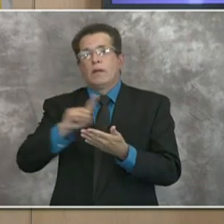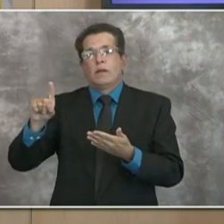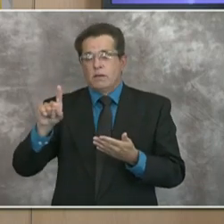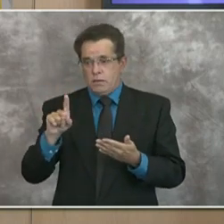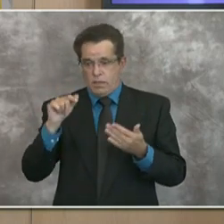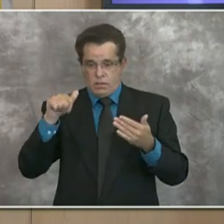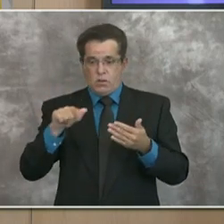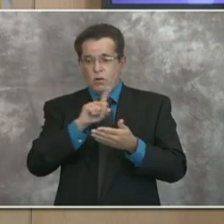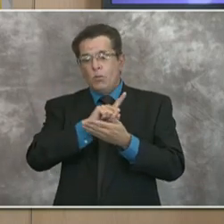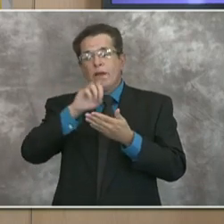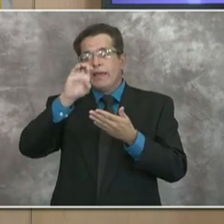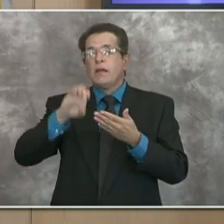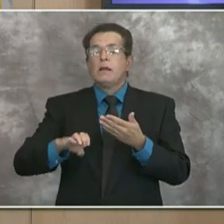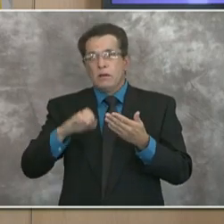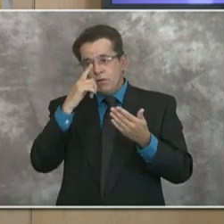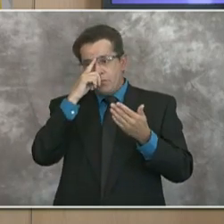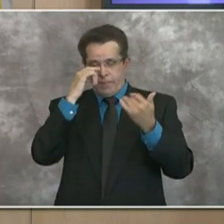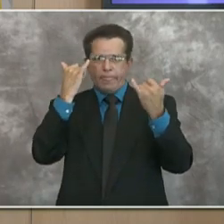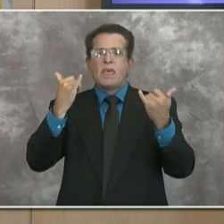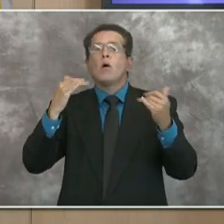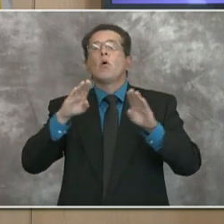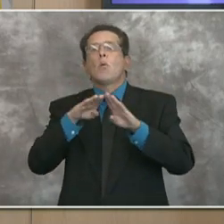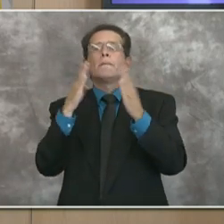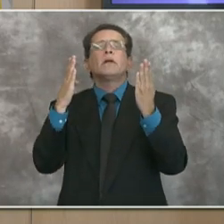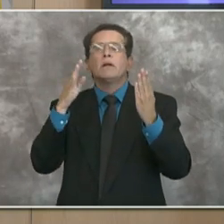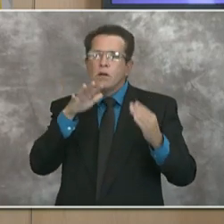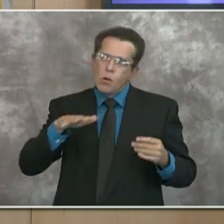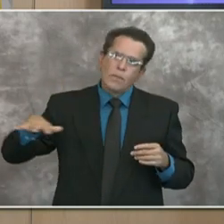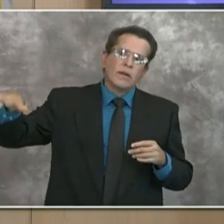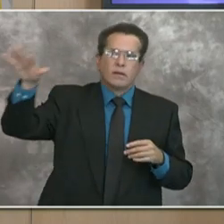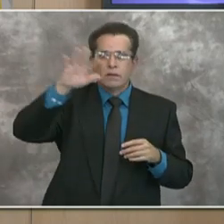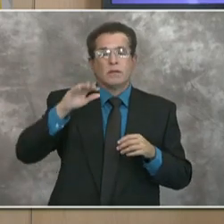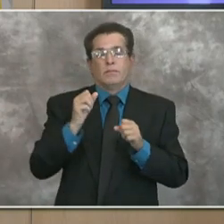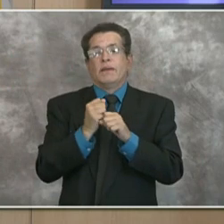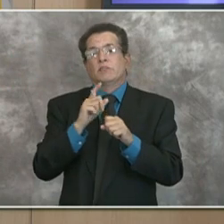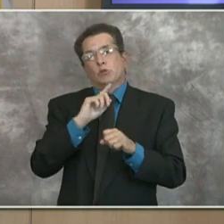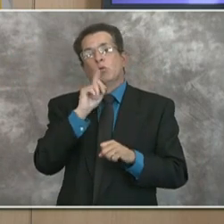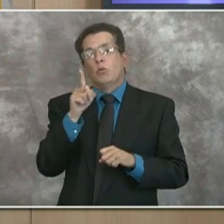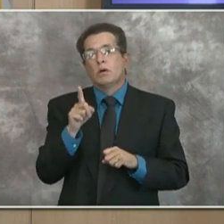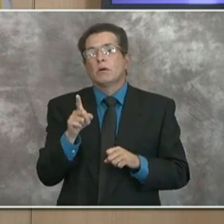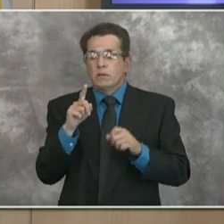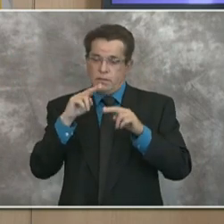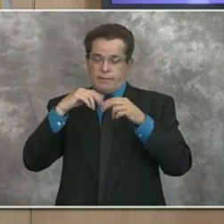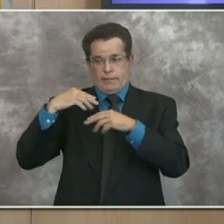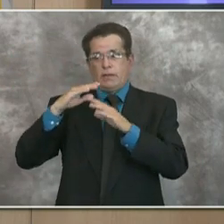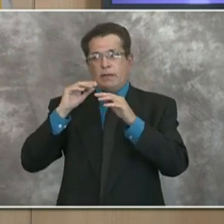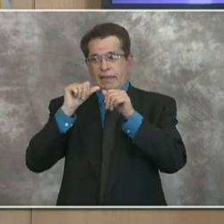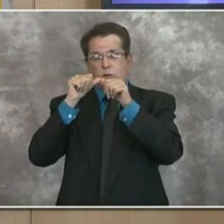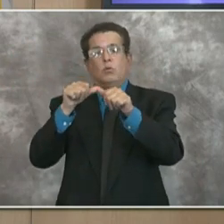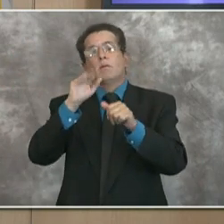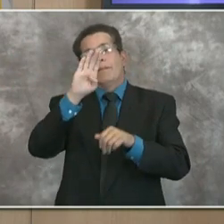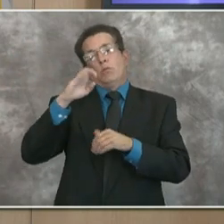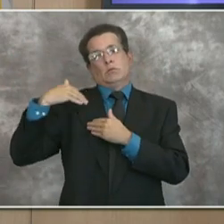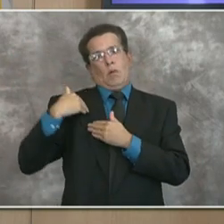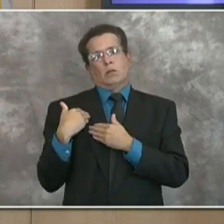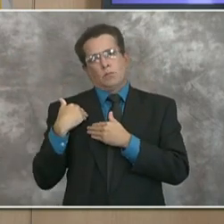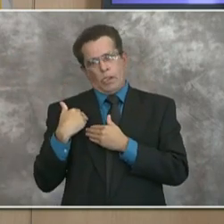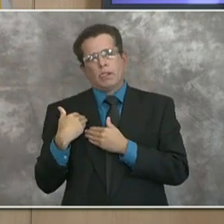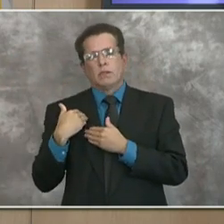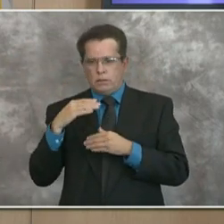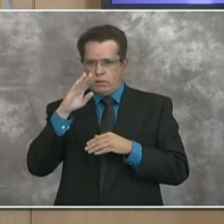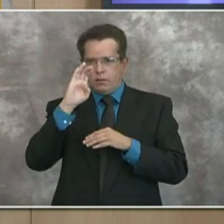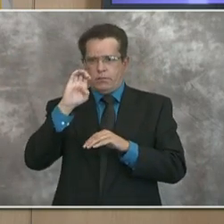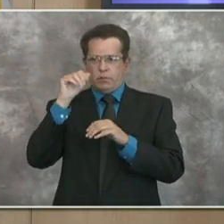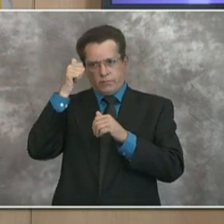first weekend where a lot of these things are opened up and accessible, we want to make sure that we continue to be responsible and exercise